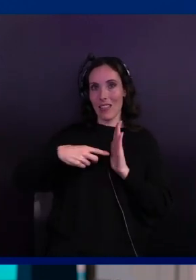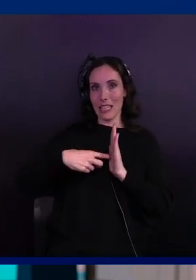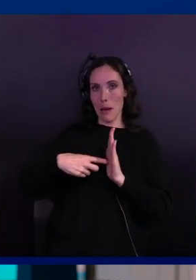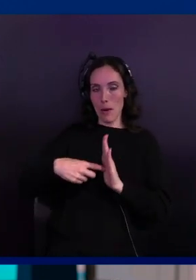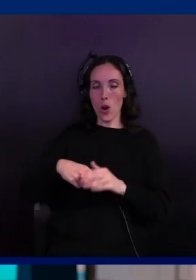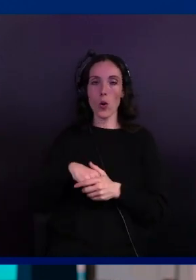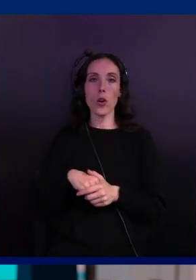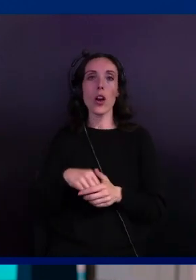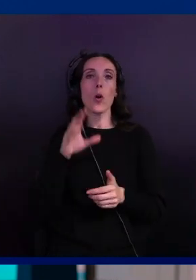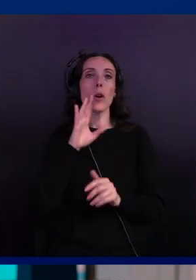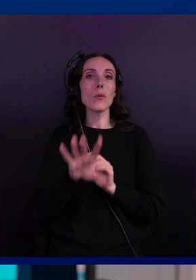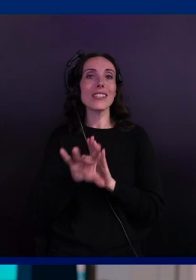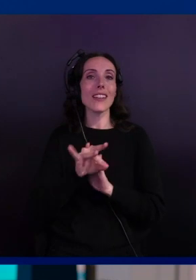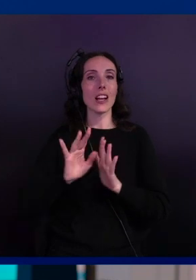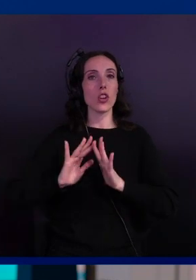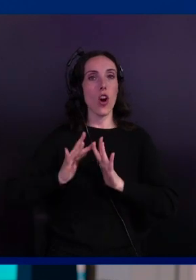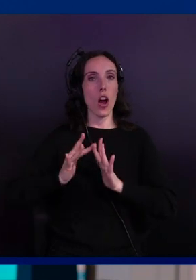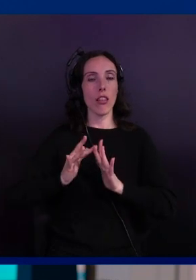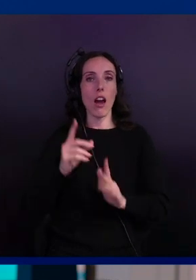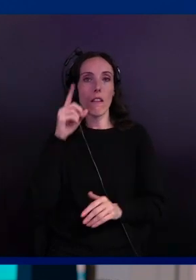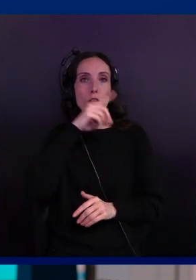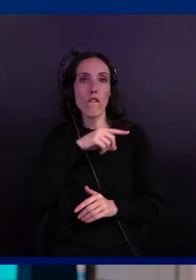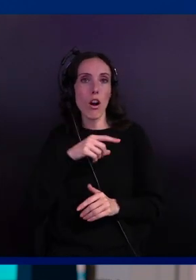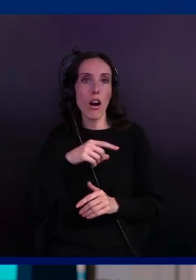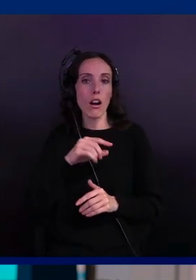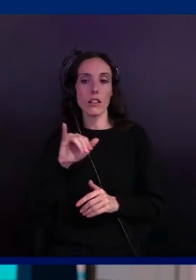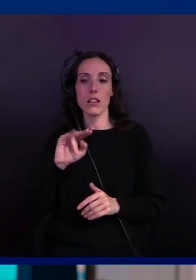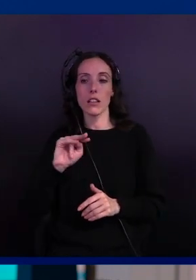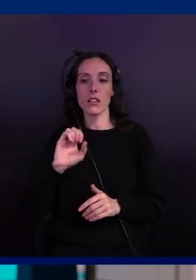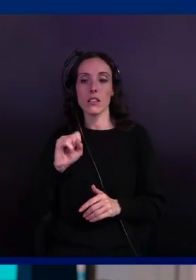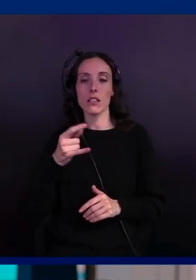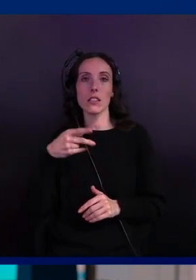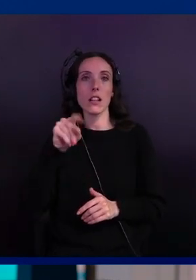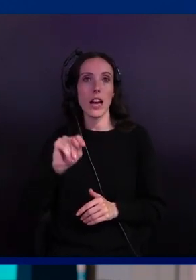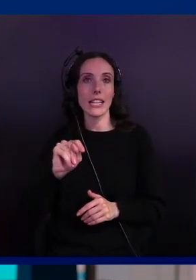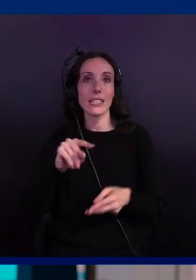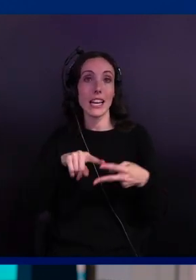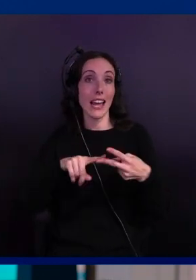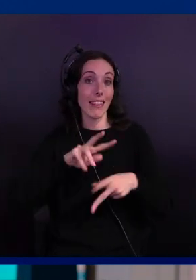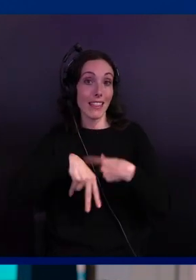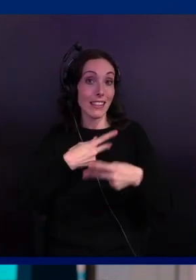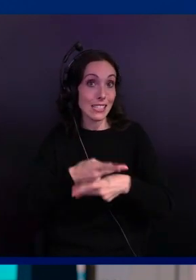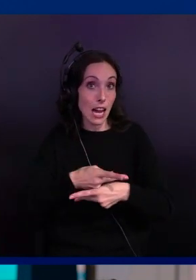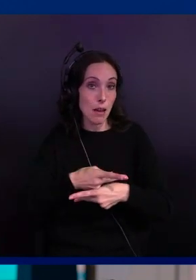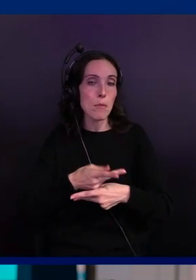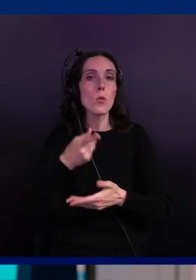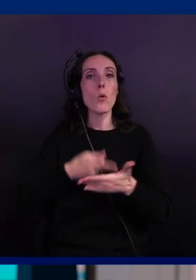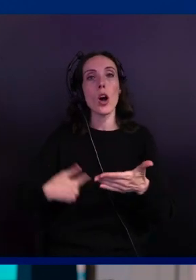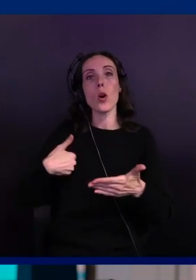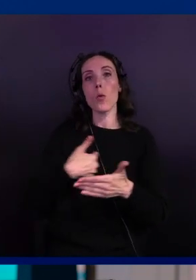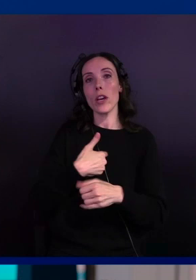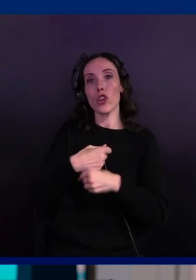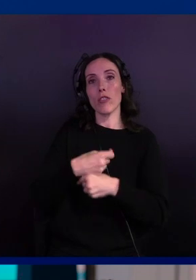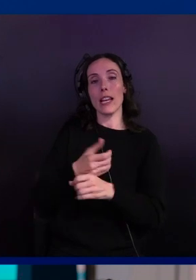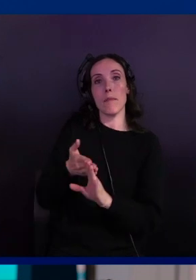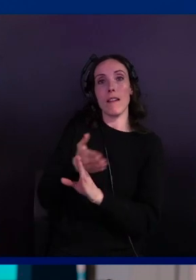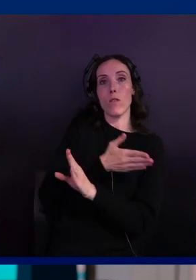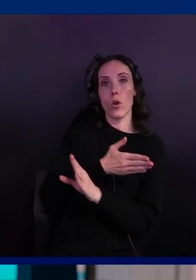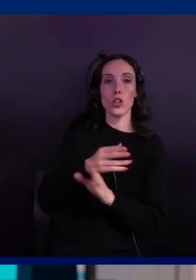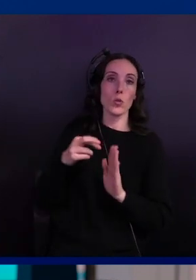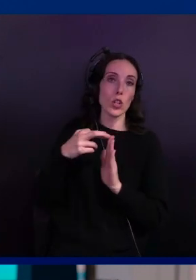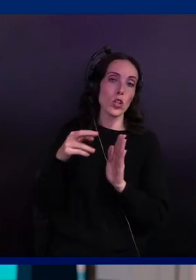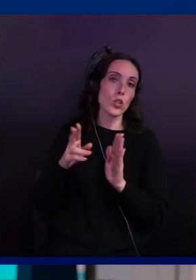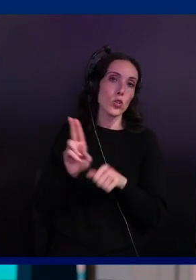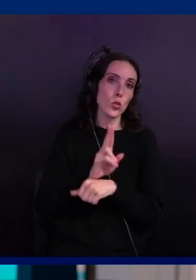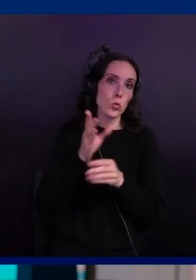select online fraud insight here. Okay. And the event type is what we created earlier, like a user registration. That is where we wanted